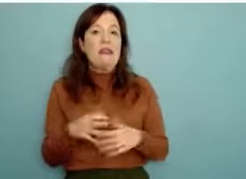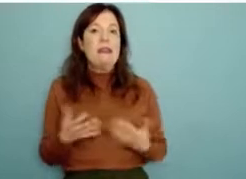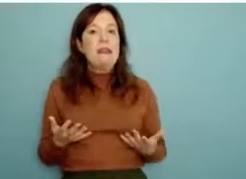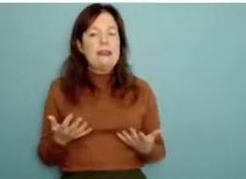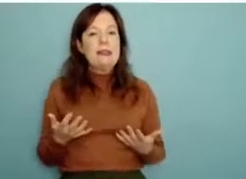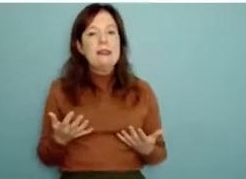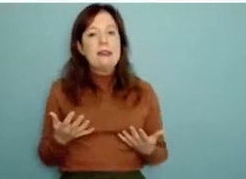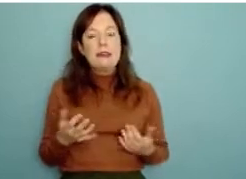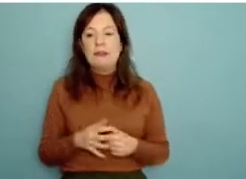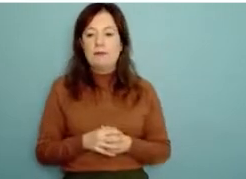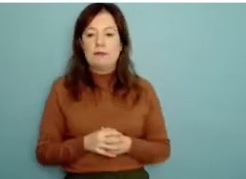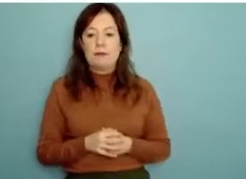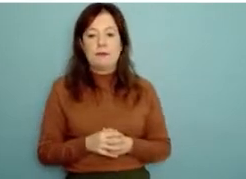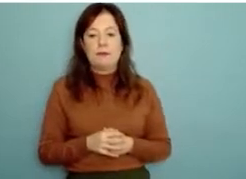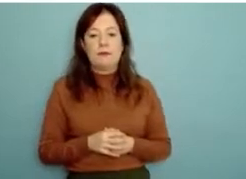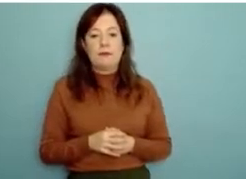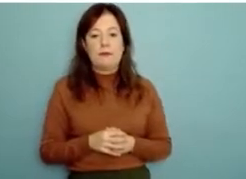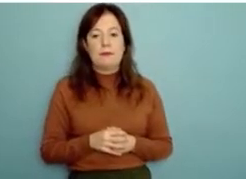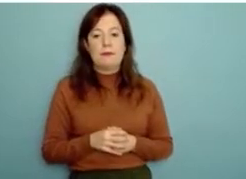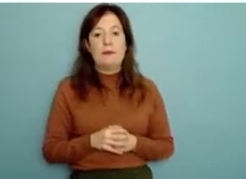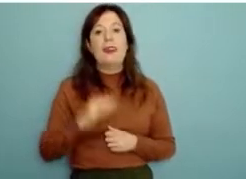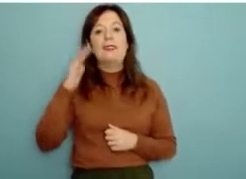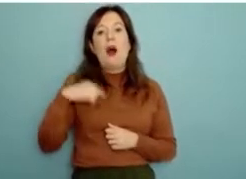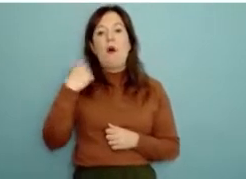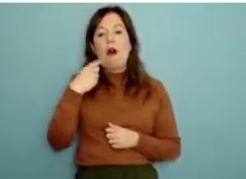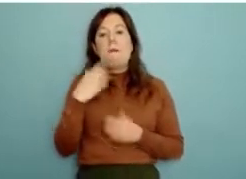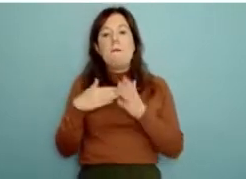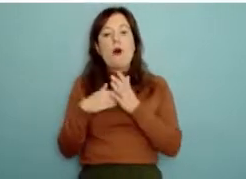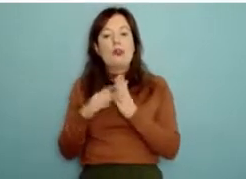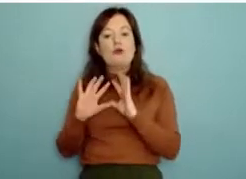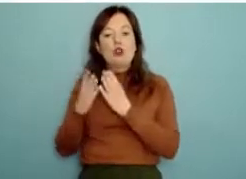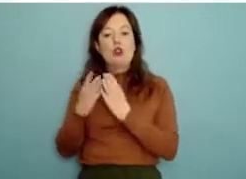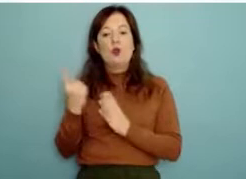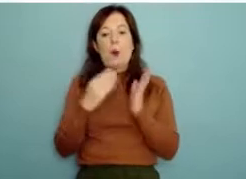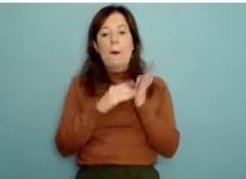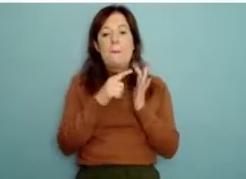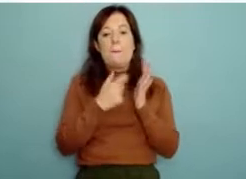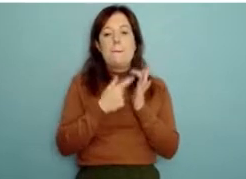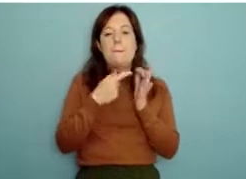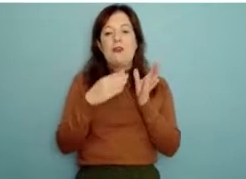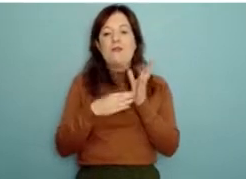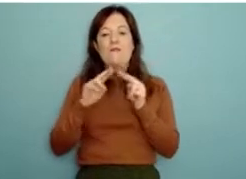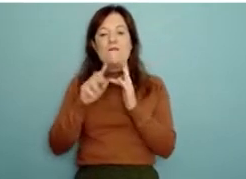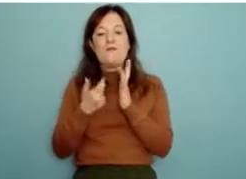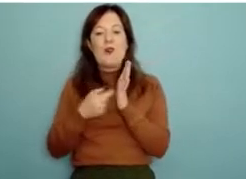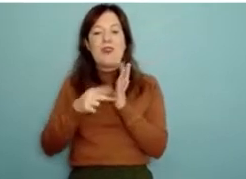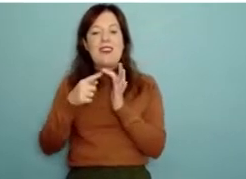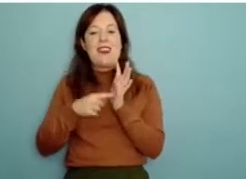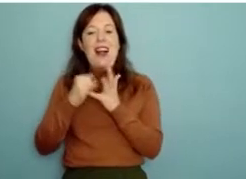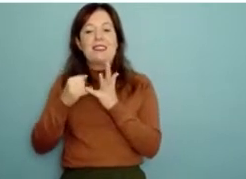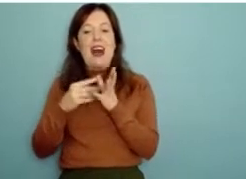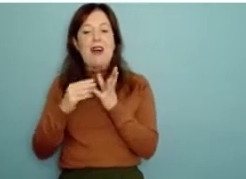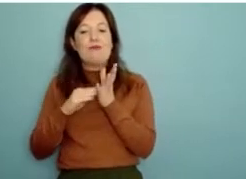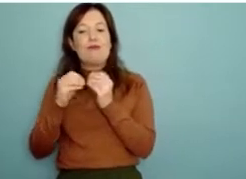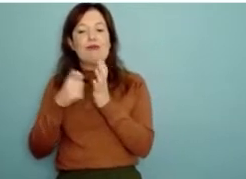a team from South London and Maudsley Trust, led by Miriam Fornells-Ambrogio, they basically did some